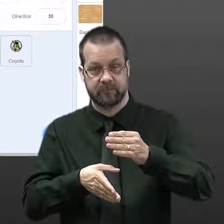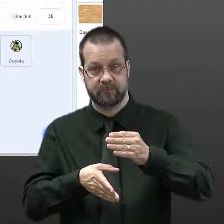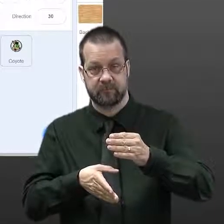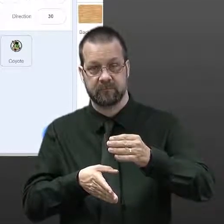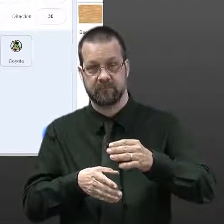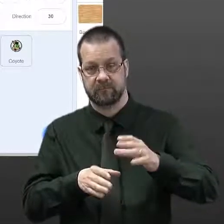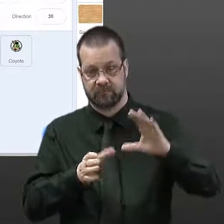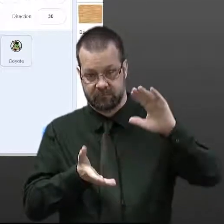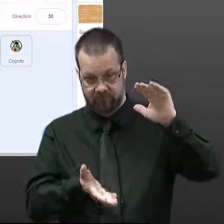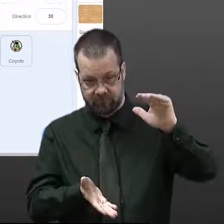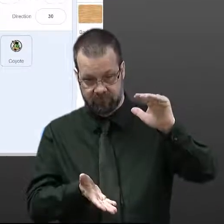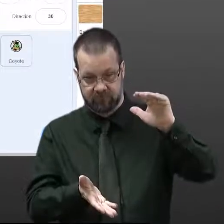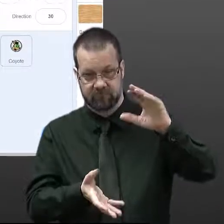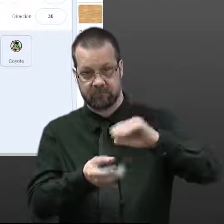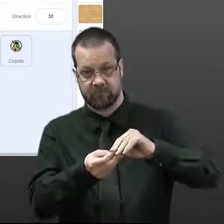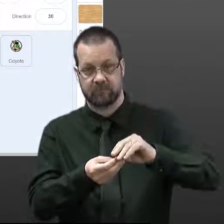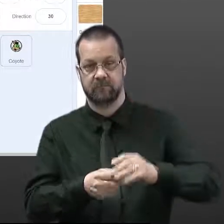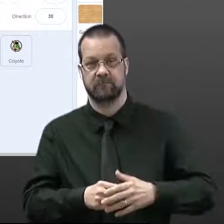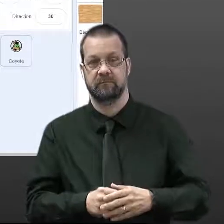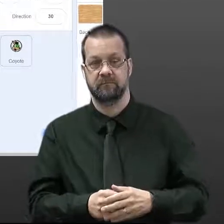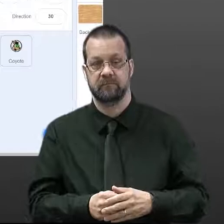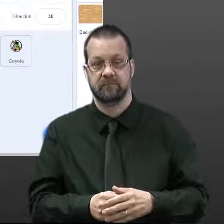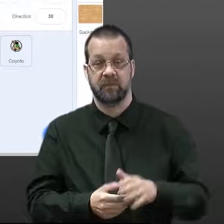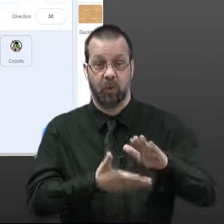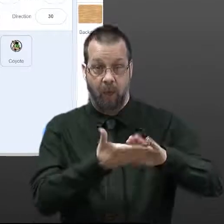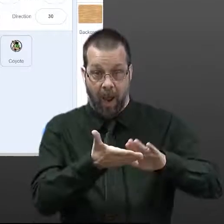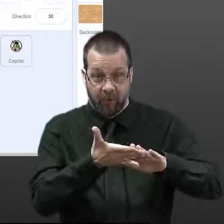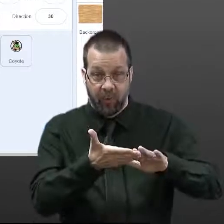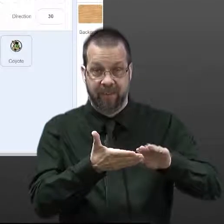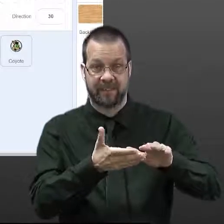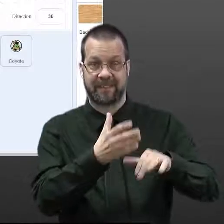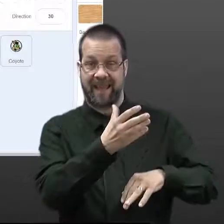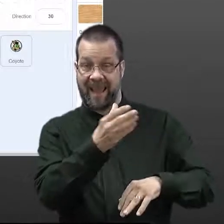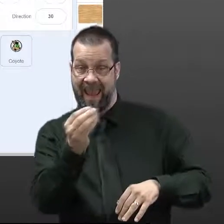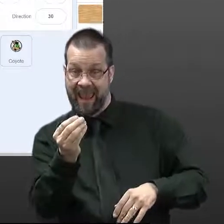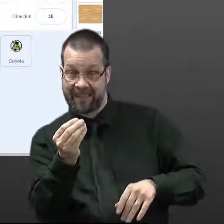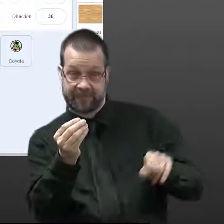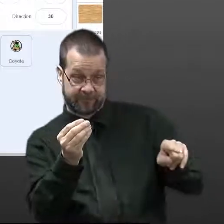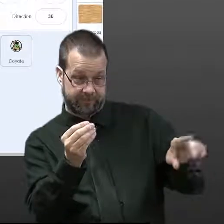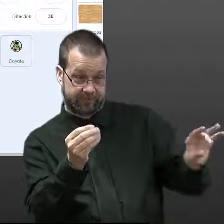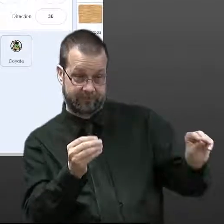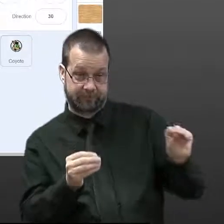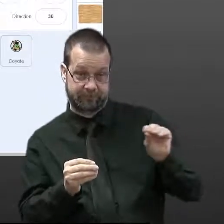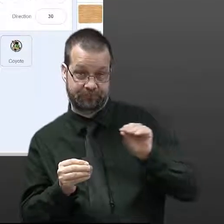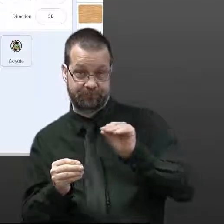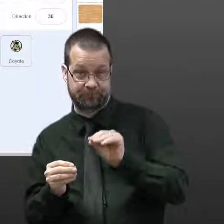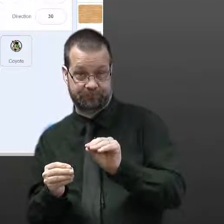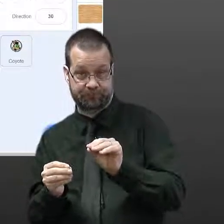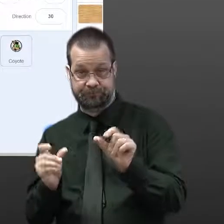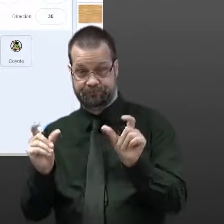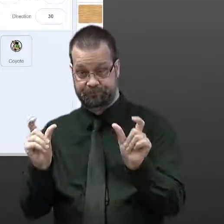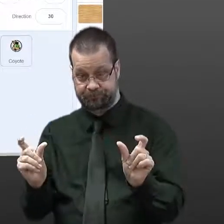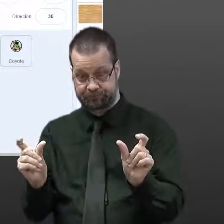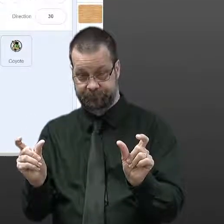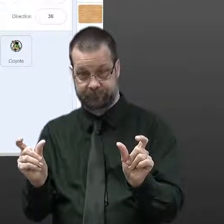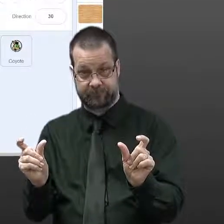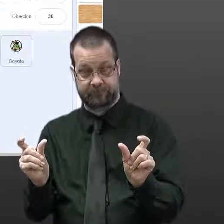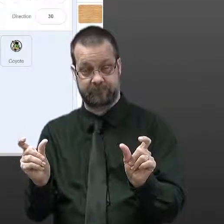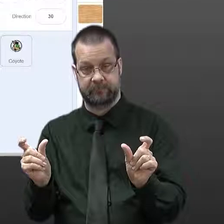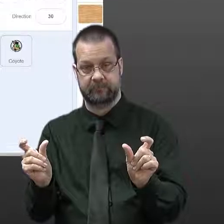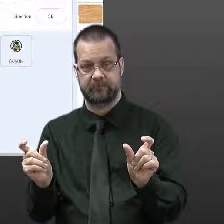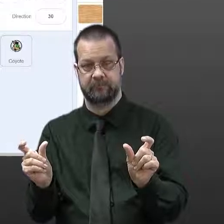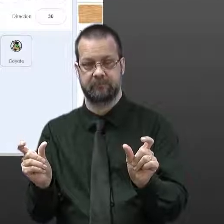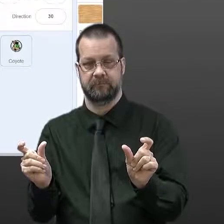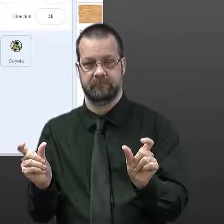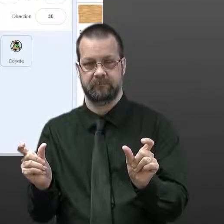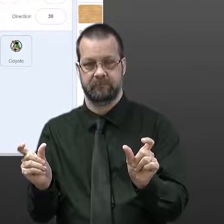things here. So we are going to go to operators and get another AND block. So inside of this AND block,